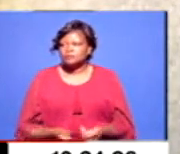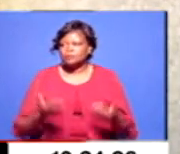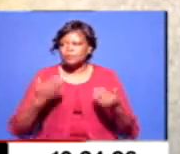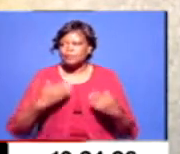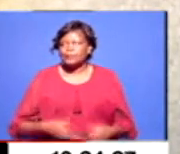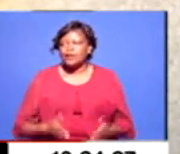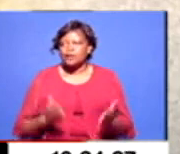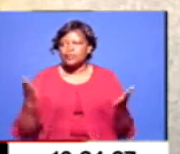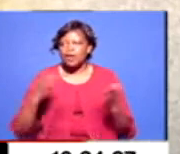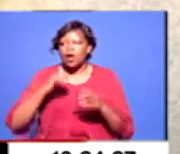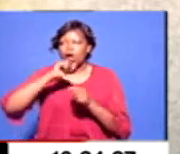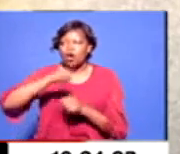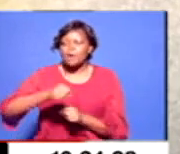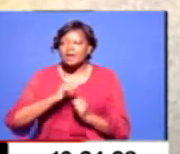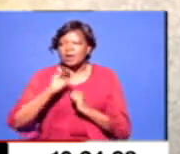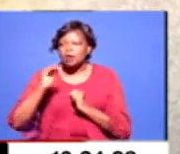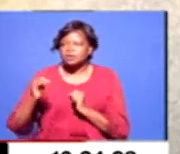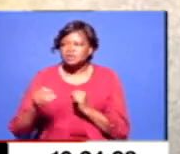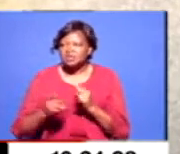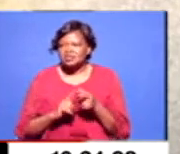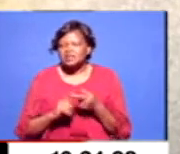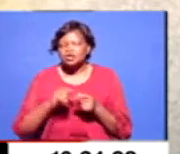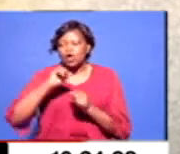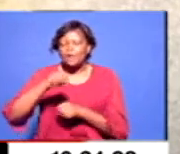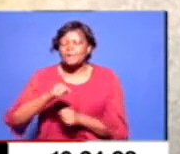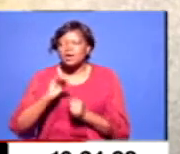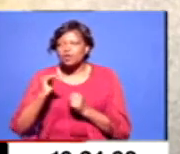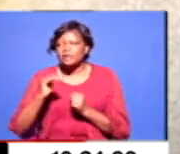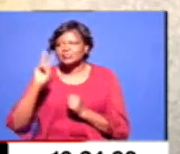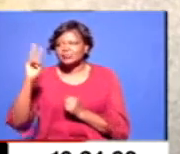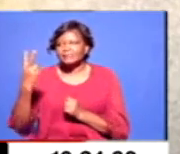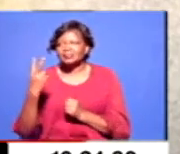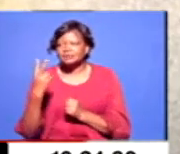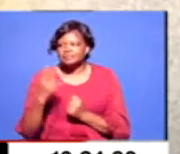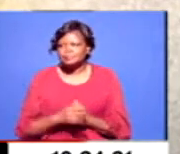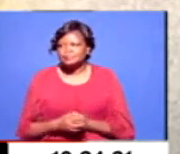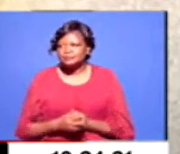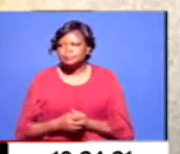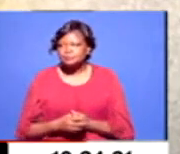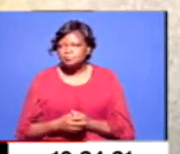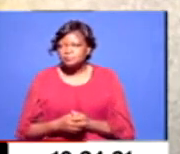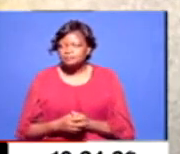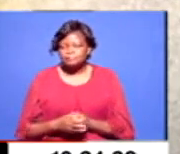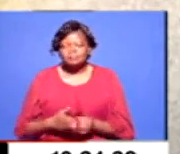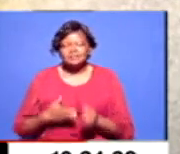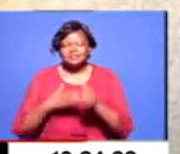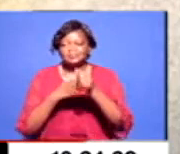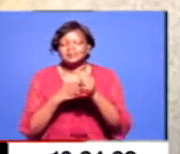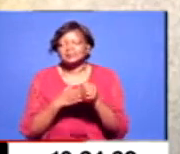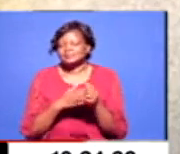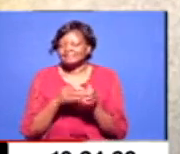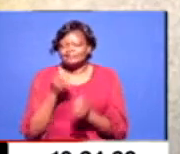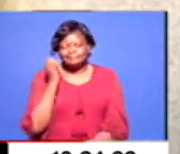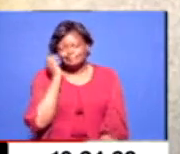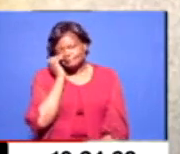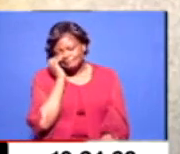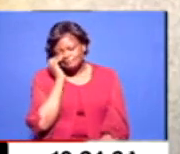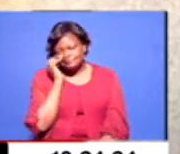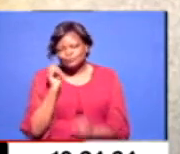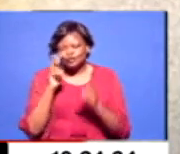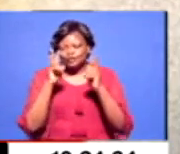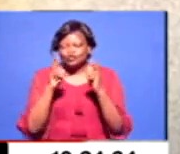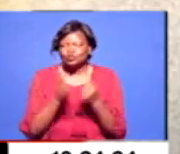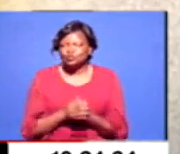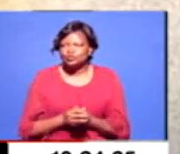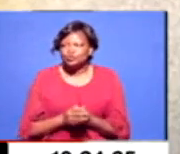Homa Bay County, mm-hmm. and Homa Bay County being the second leading, it's a sad issue. In one of the projects outside